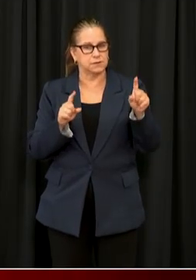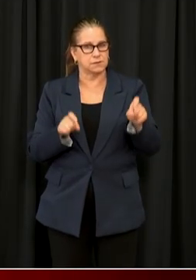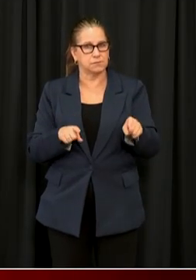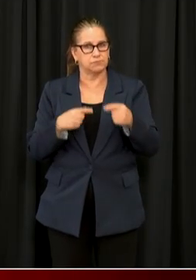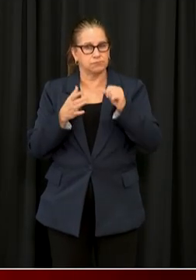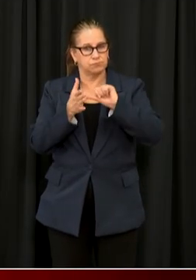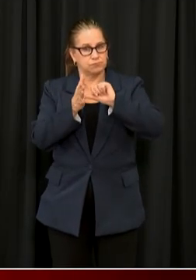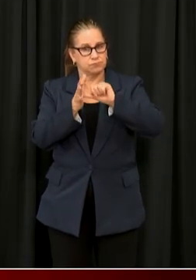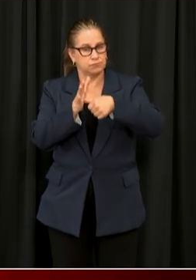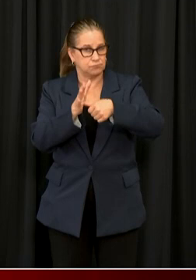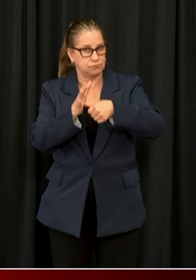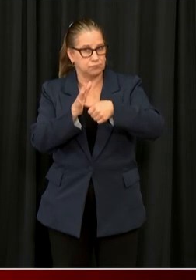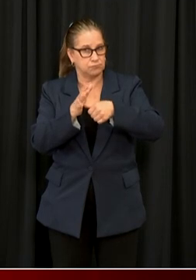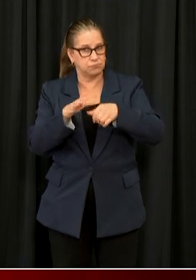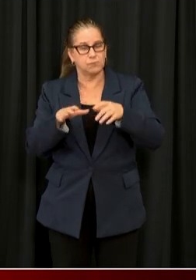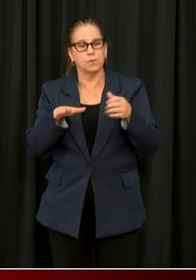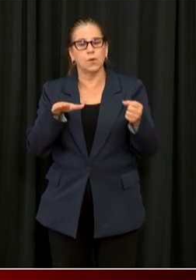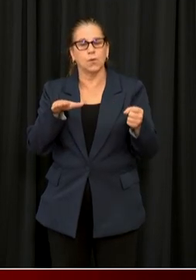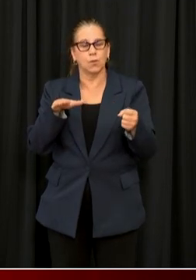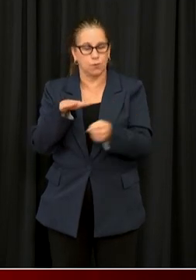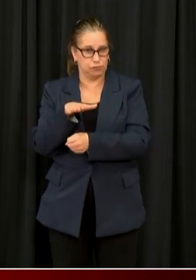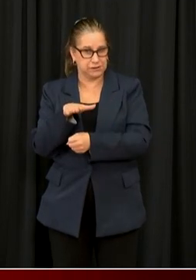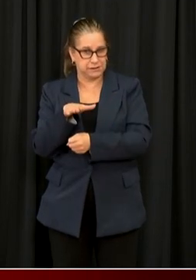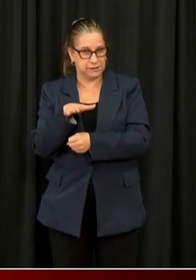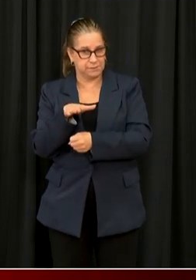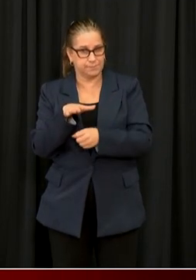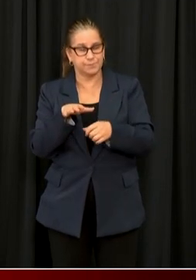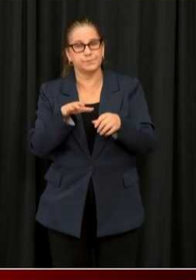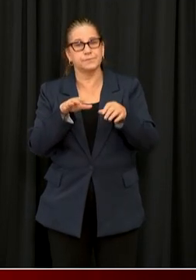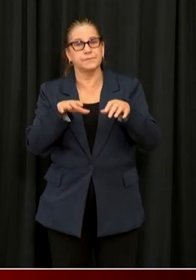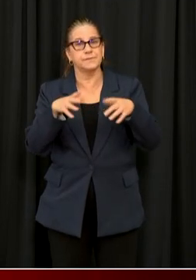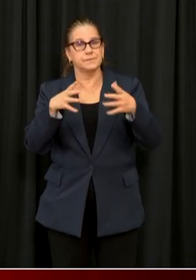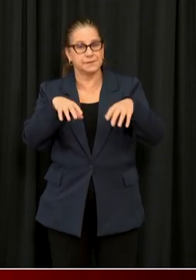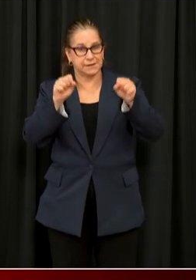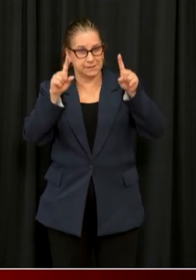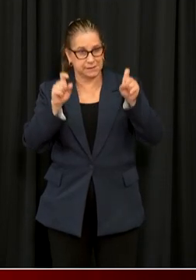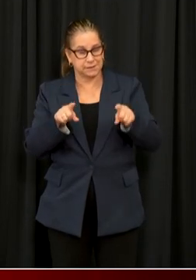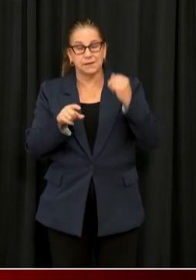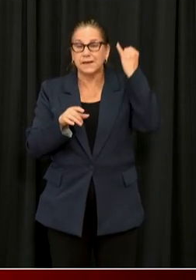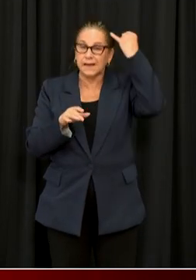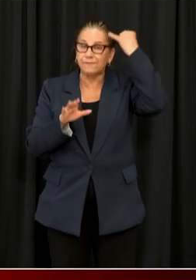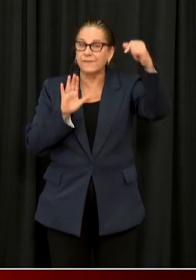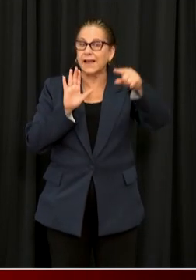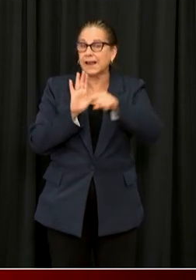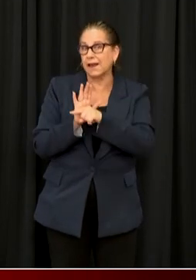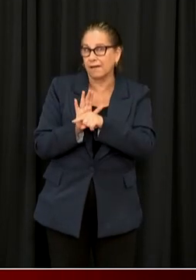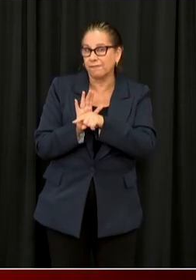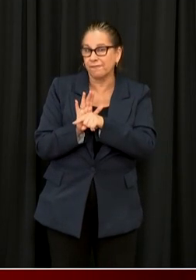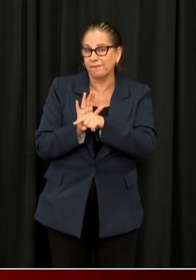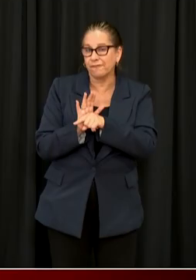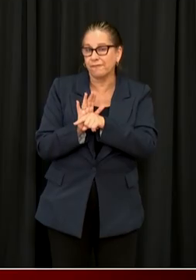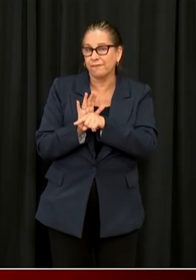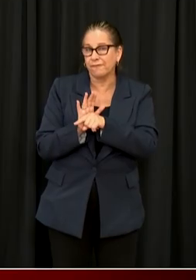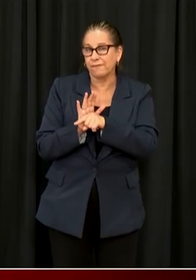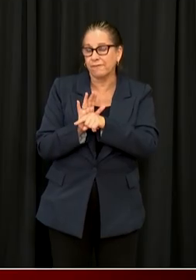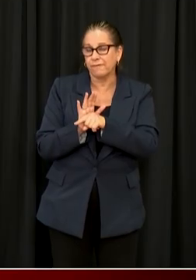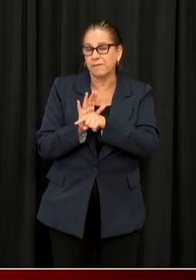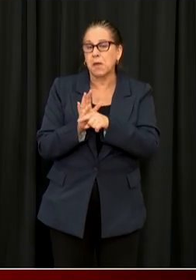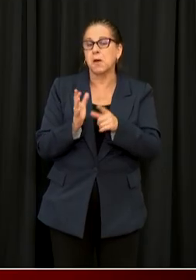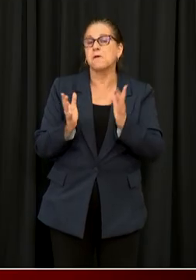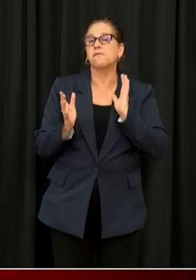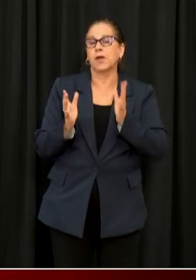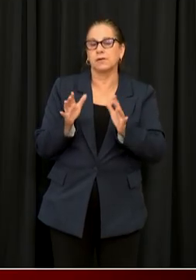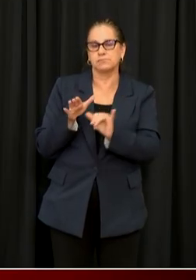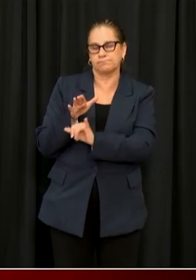you test negative, you will still be required to complete your 14-day quarantine. So testing